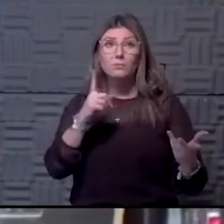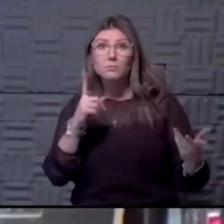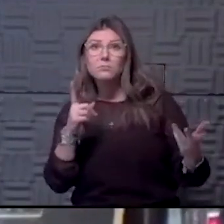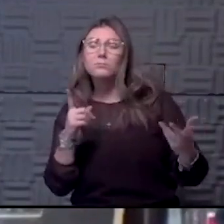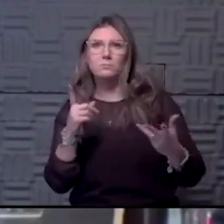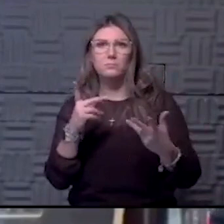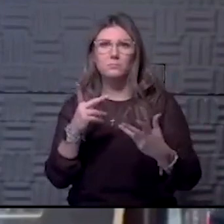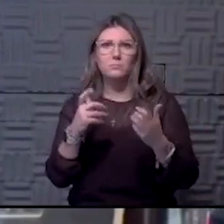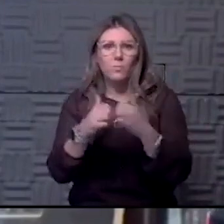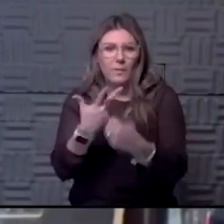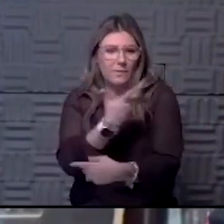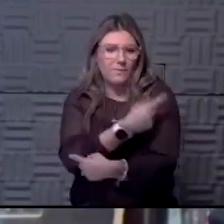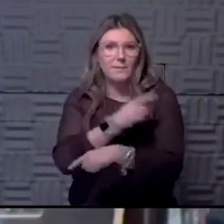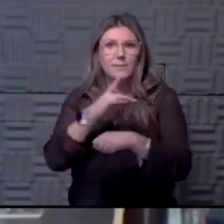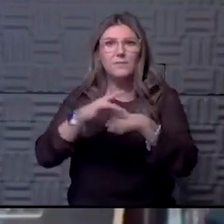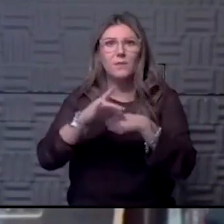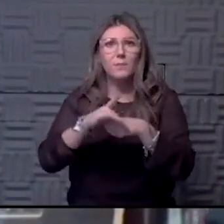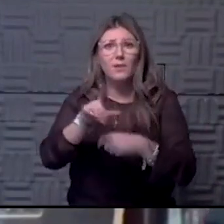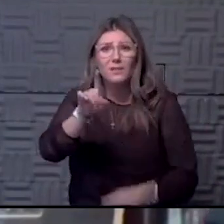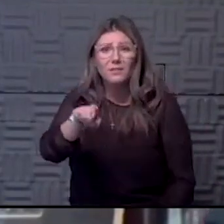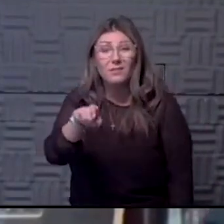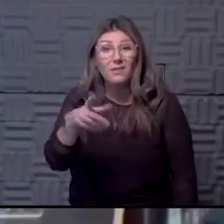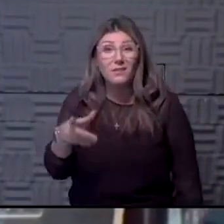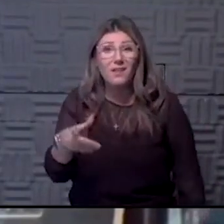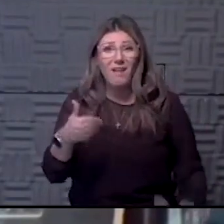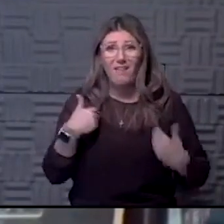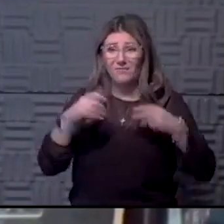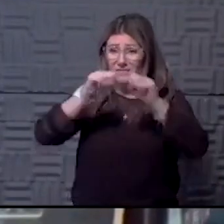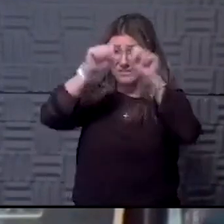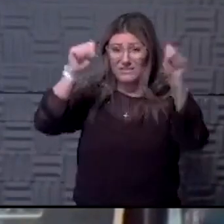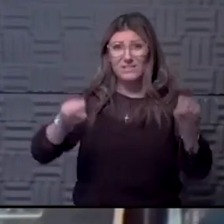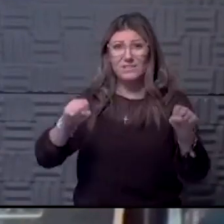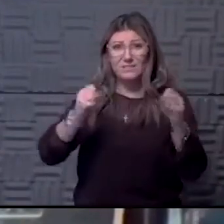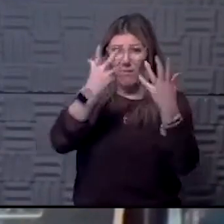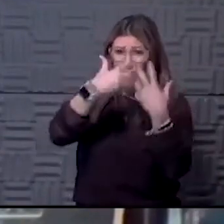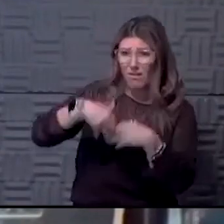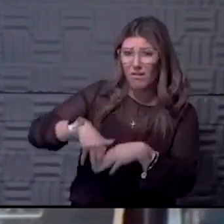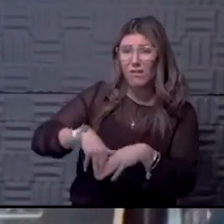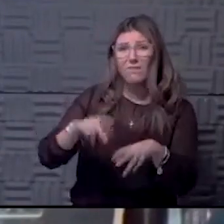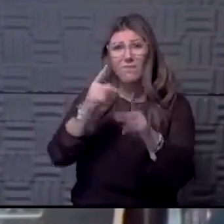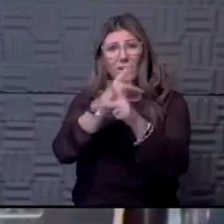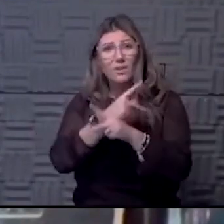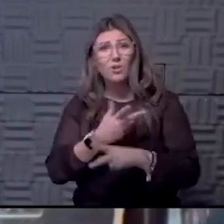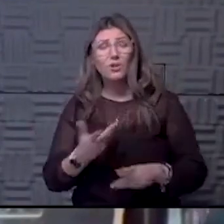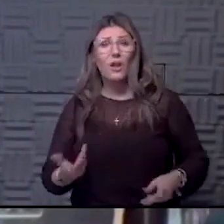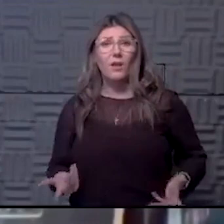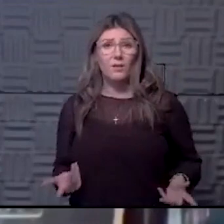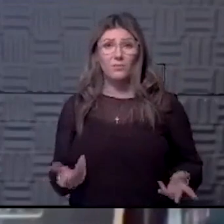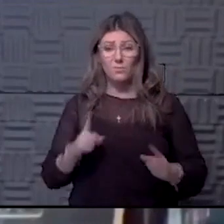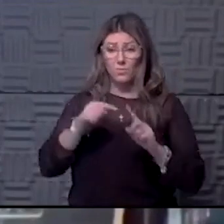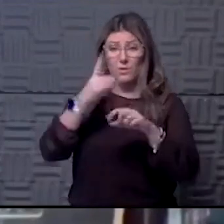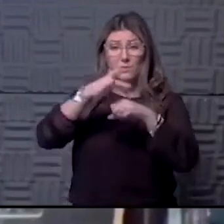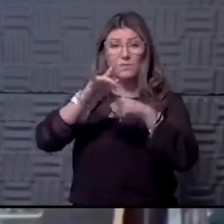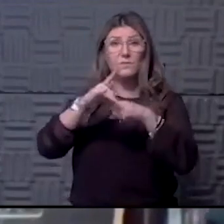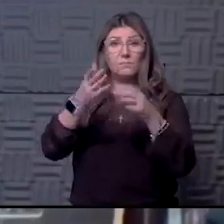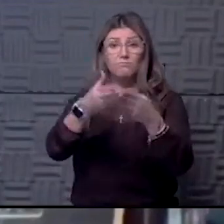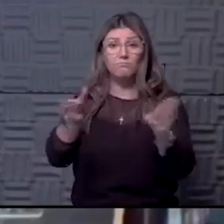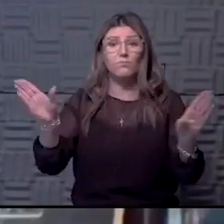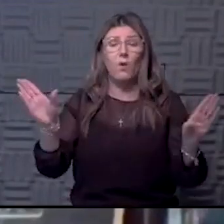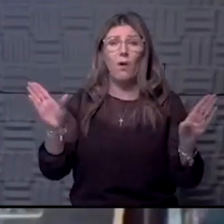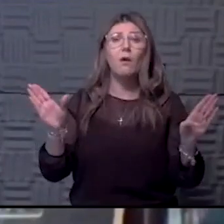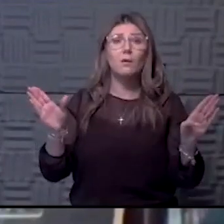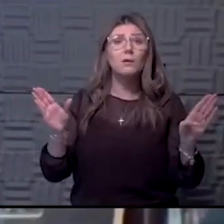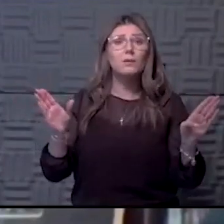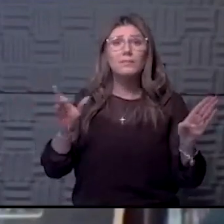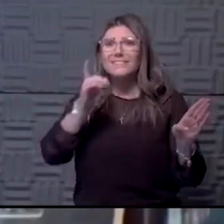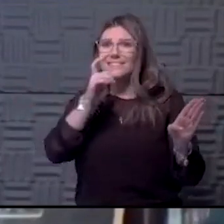of vaccines available? We need to get the system worked out so that when it's being available to broadly,